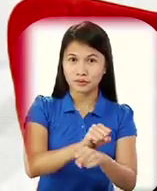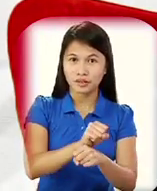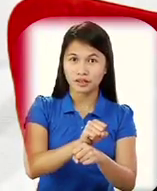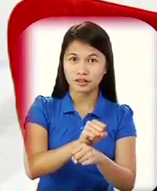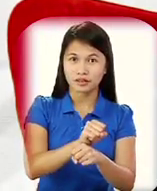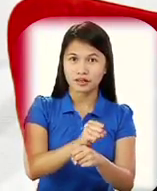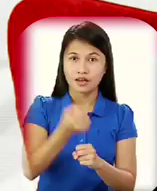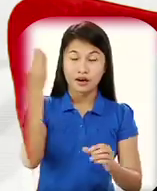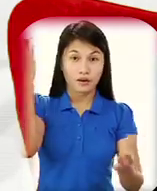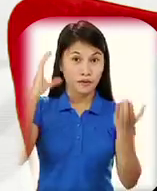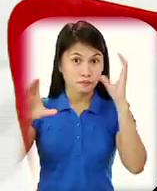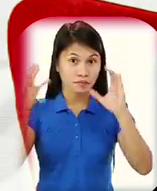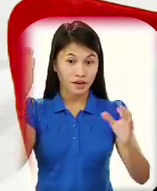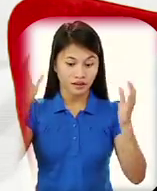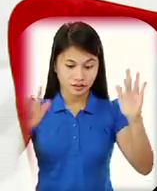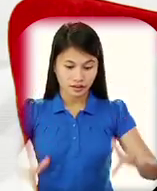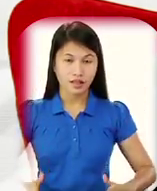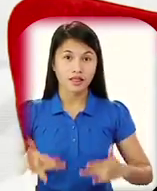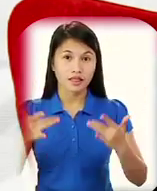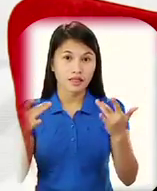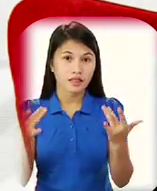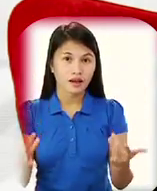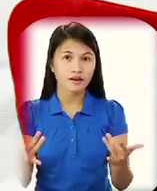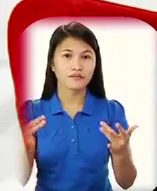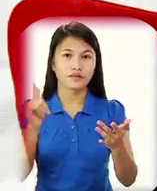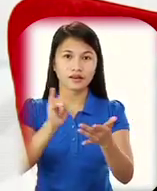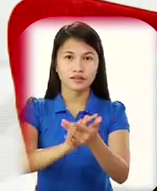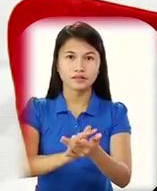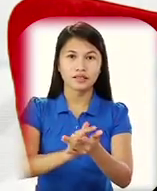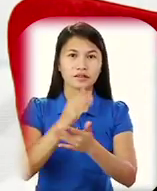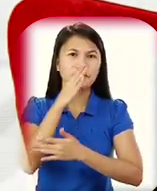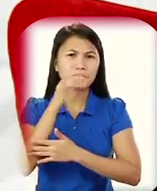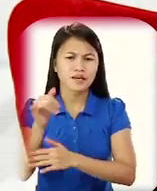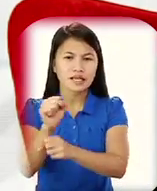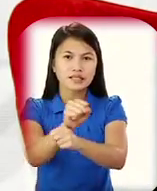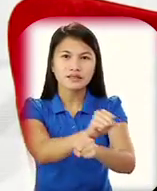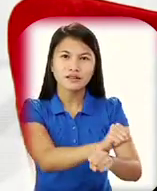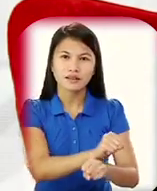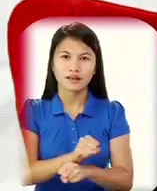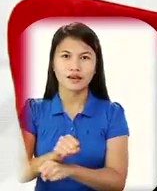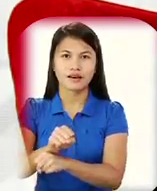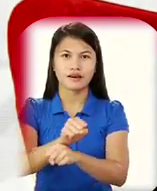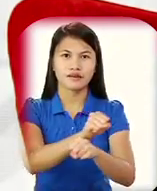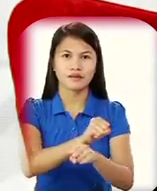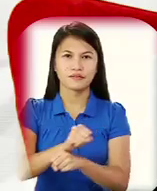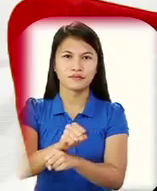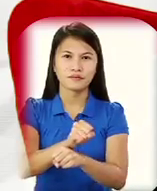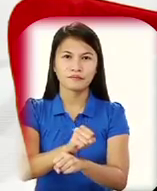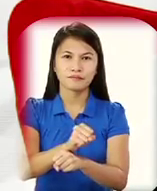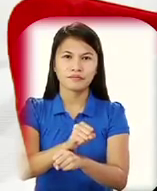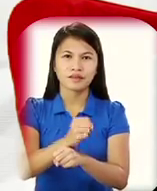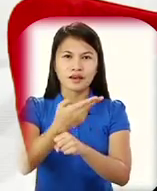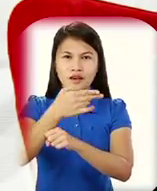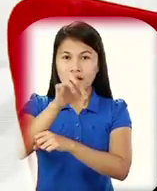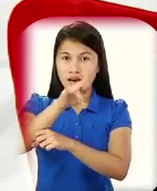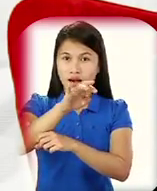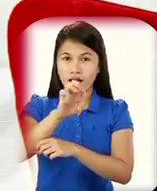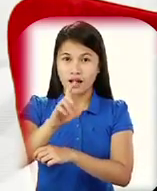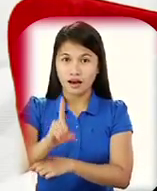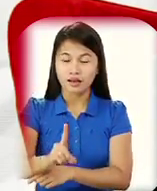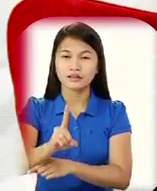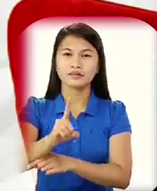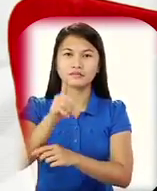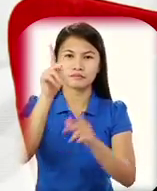work. He compares life to that of being a slave, a hired